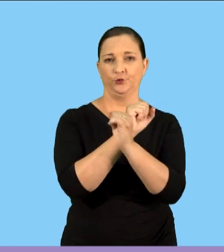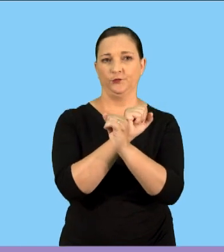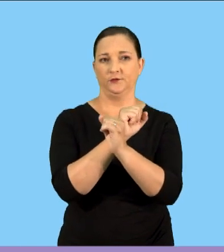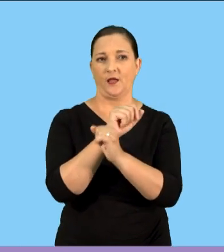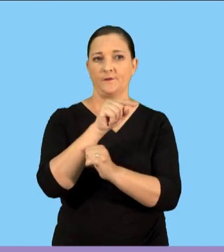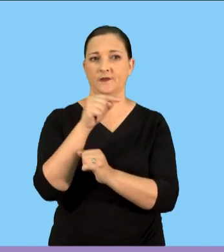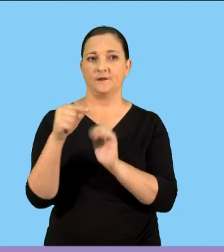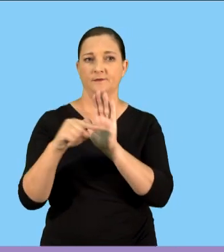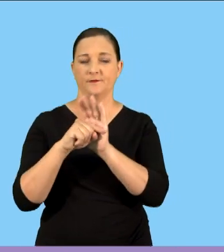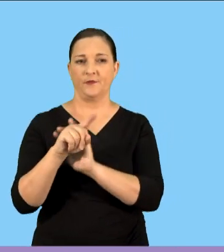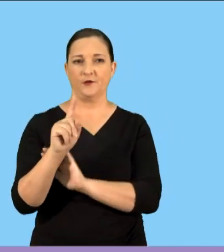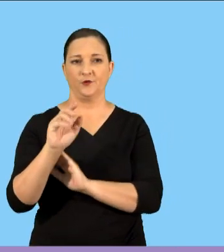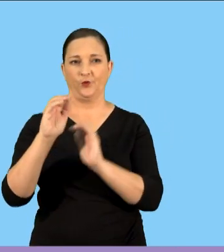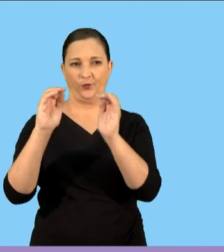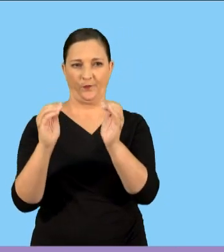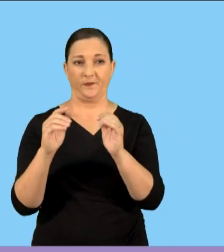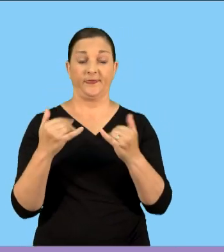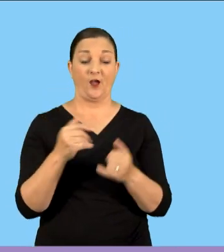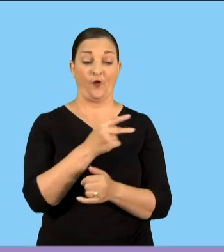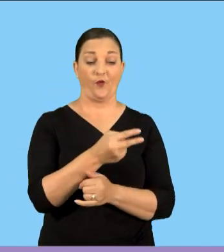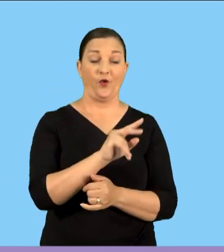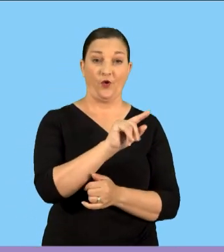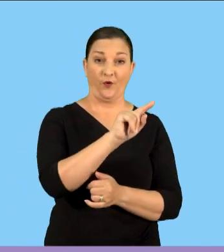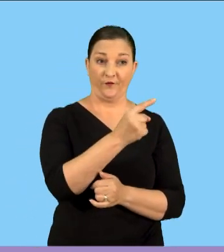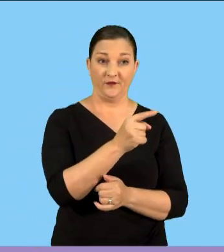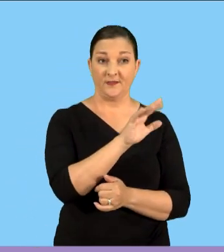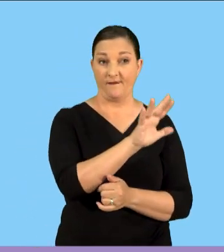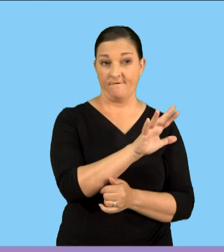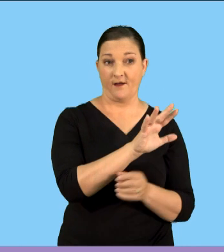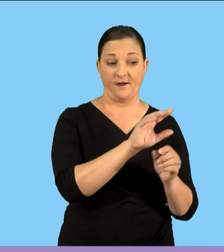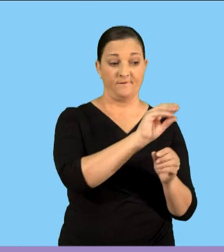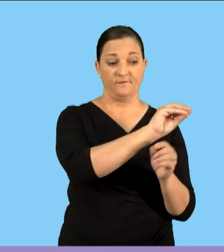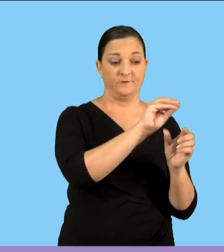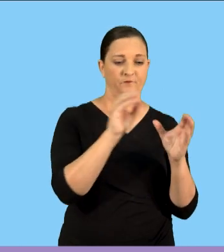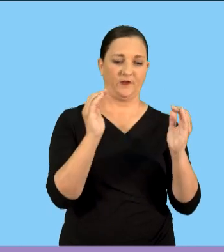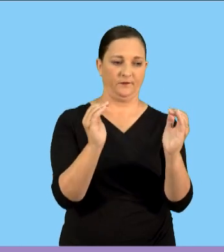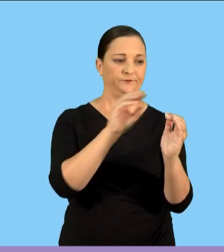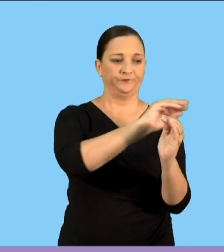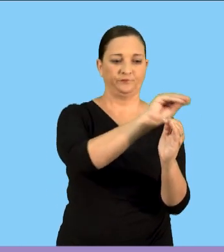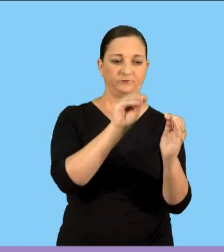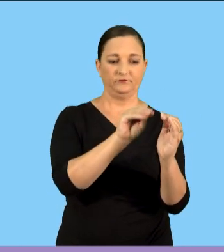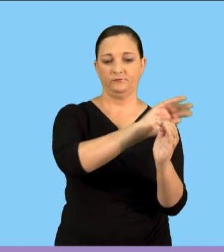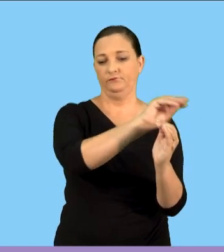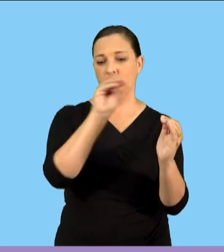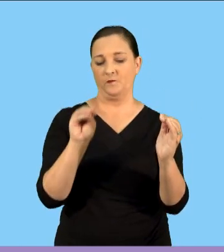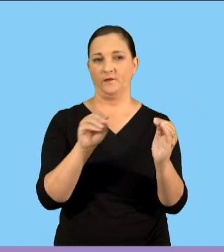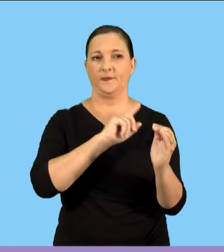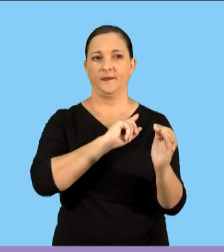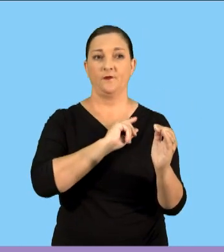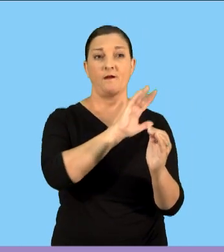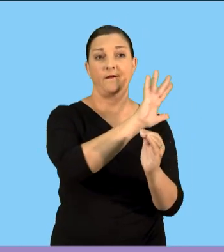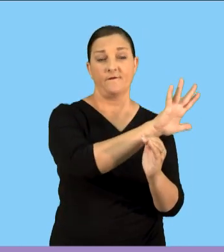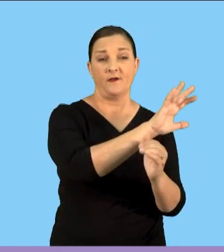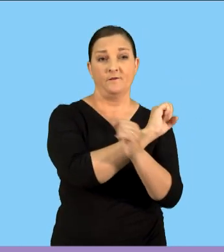that distributive property. So we are going to multiply the integers first, and that is 5 multiplied by 2. That will give us